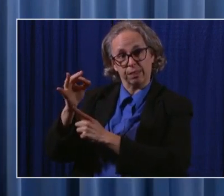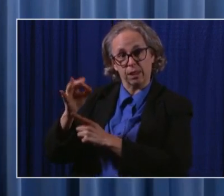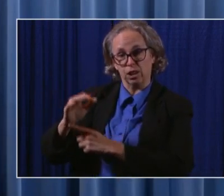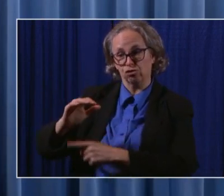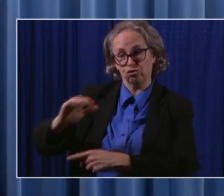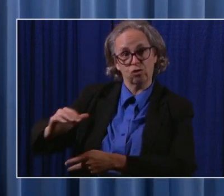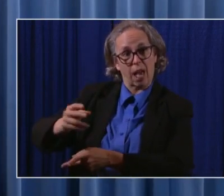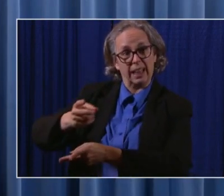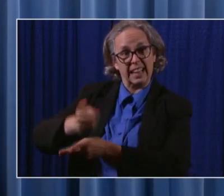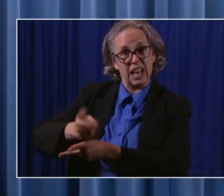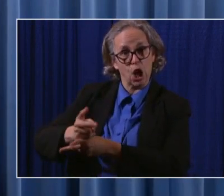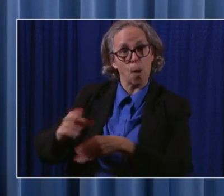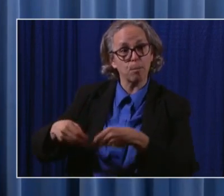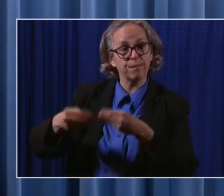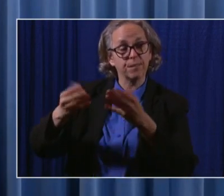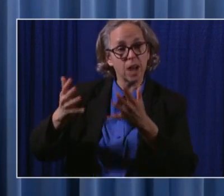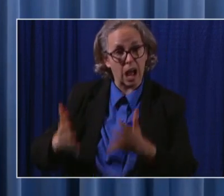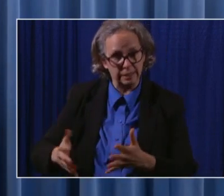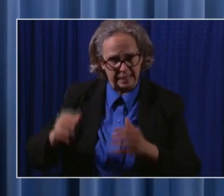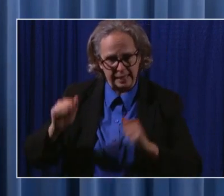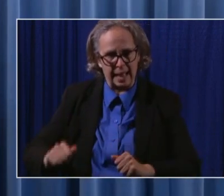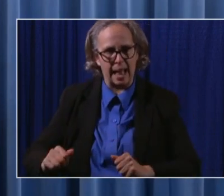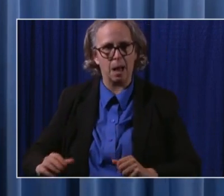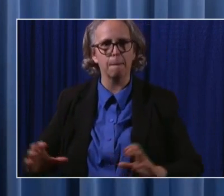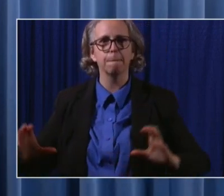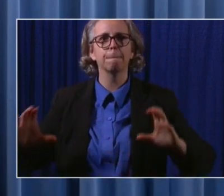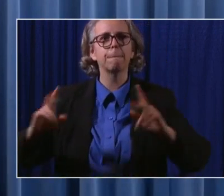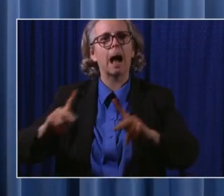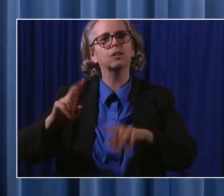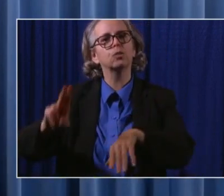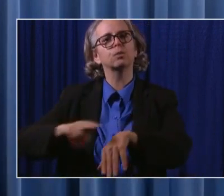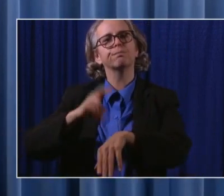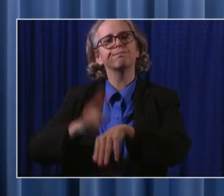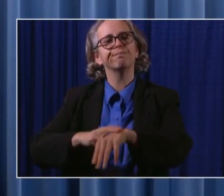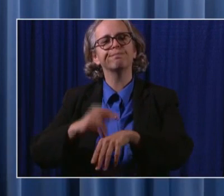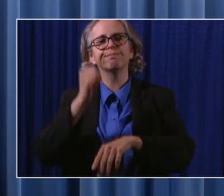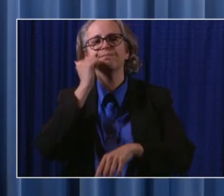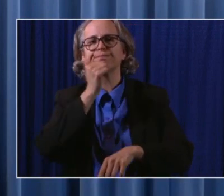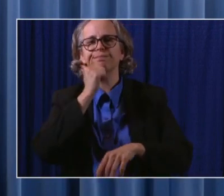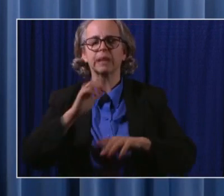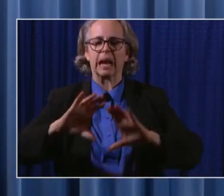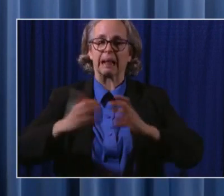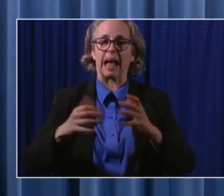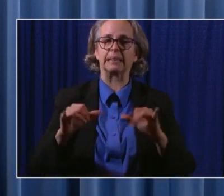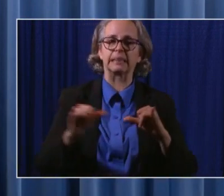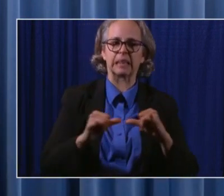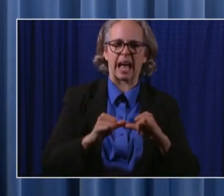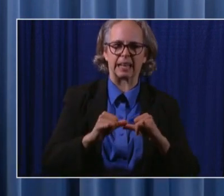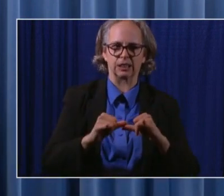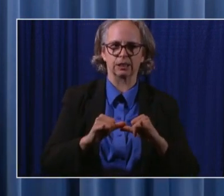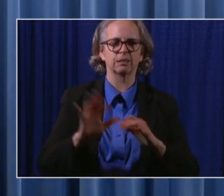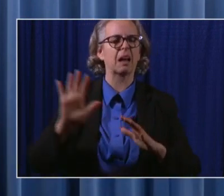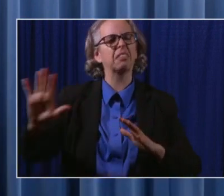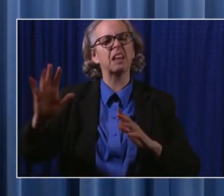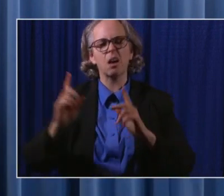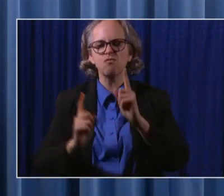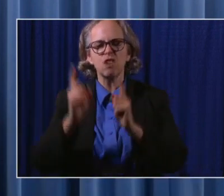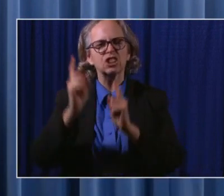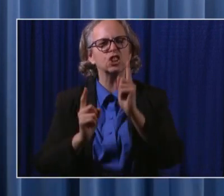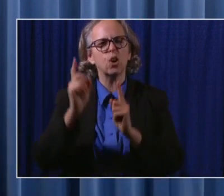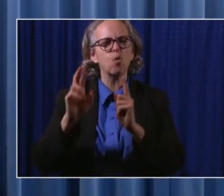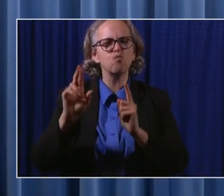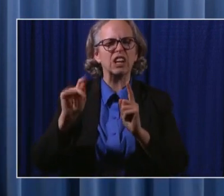normal statutory ratios and class sizes. Child care providers will be given